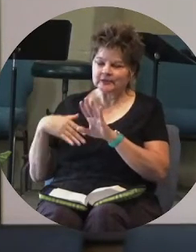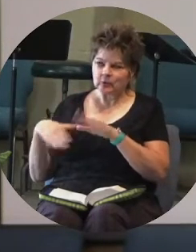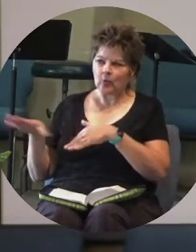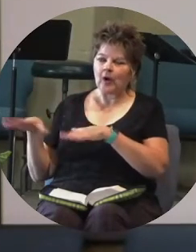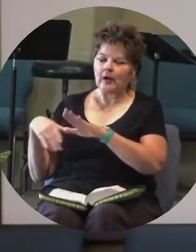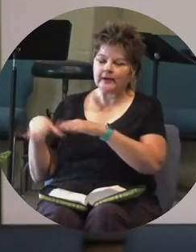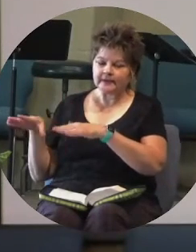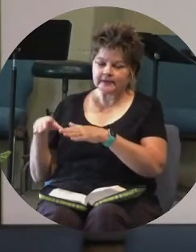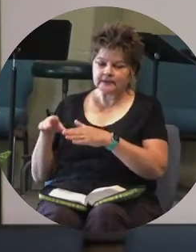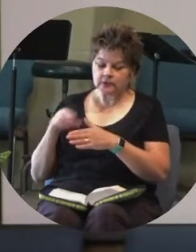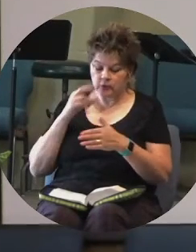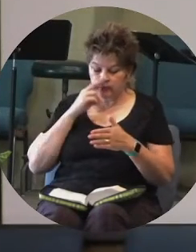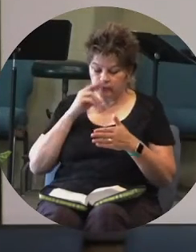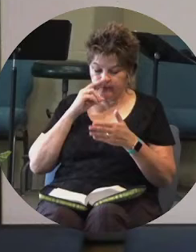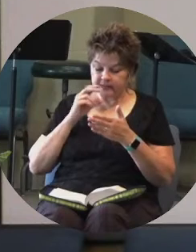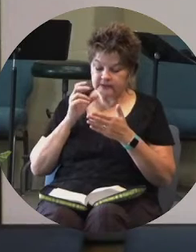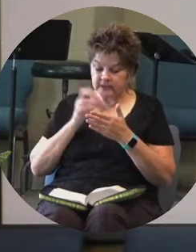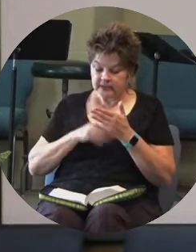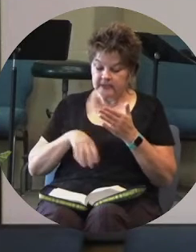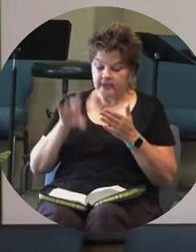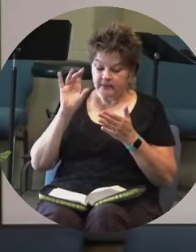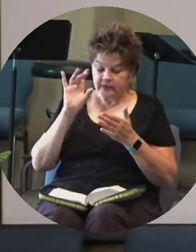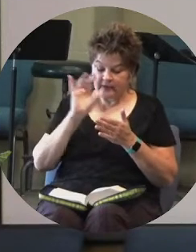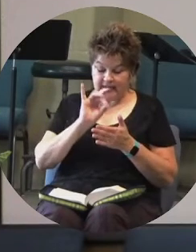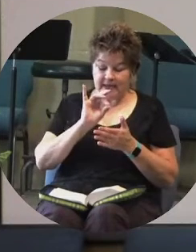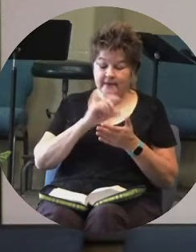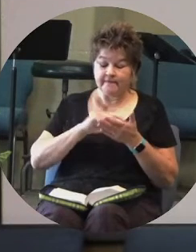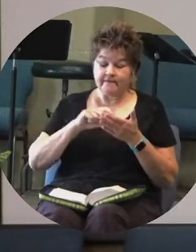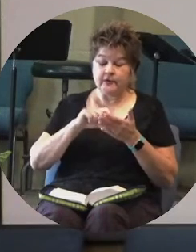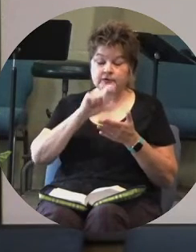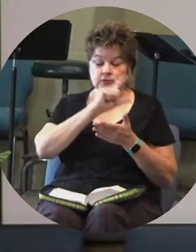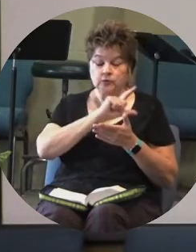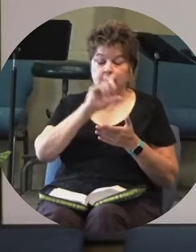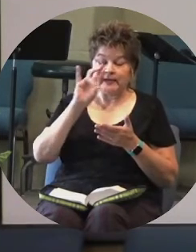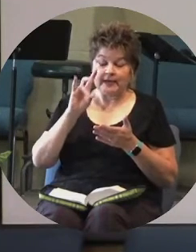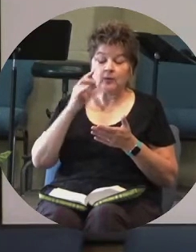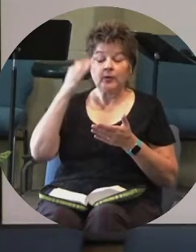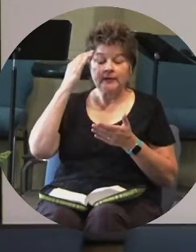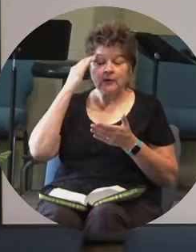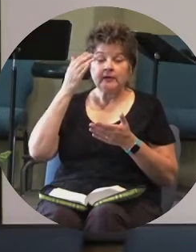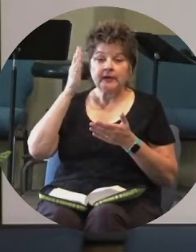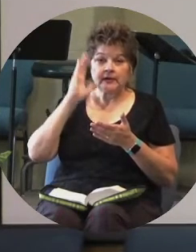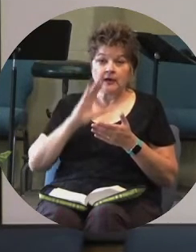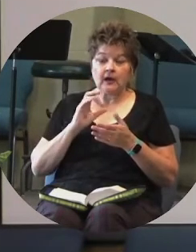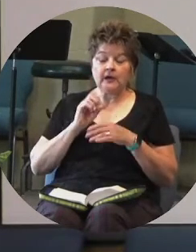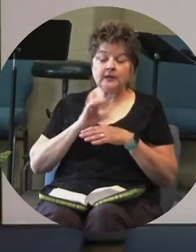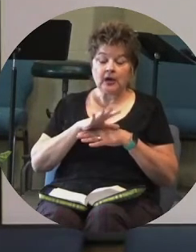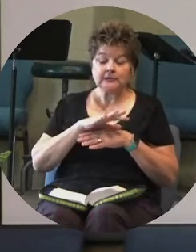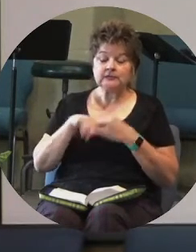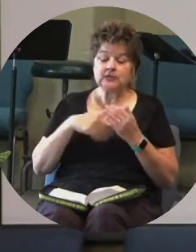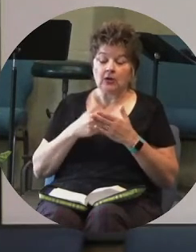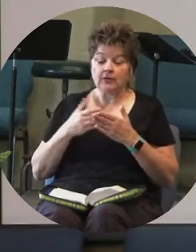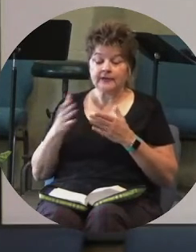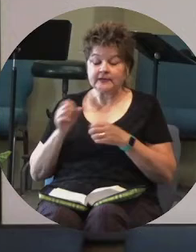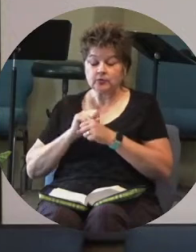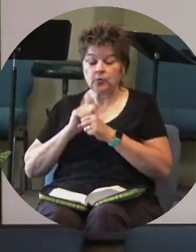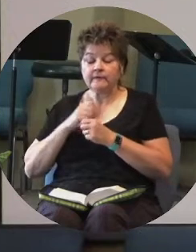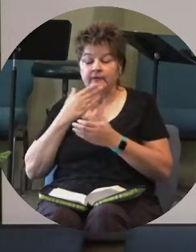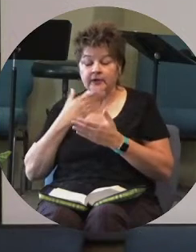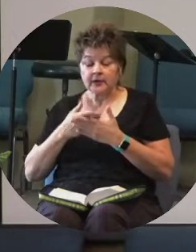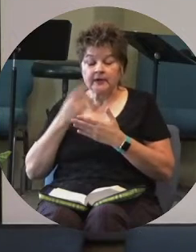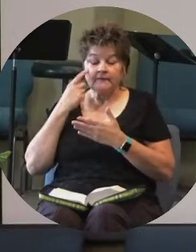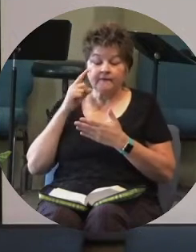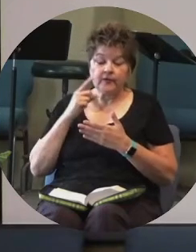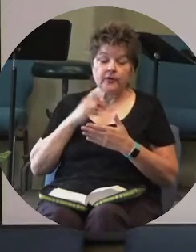chapter 8, verse 28, we probably know this. And we know that God causes all things to work together for good to those who